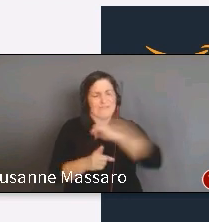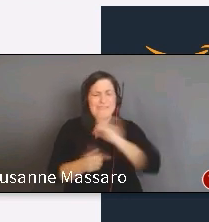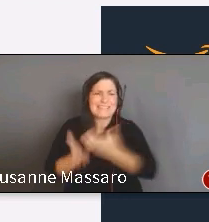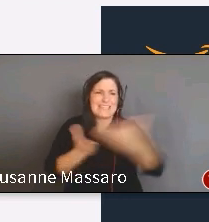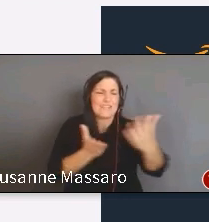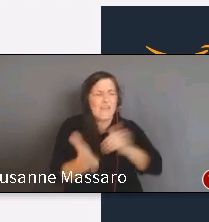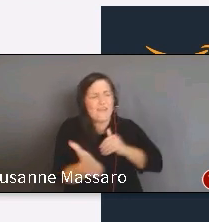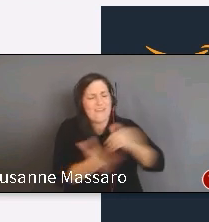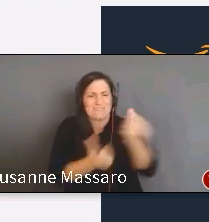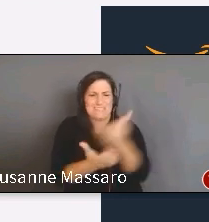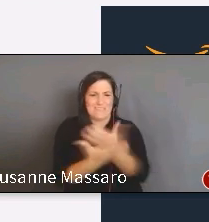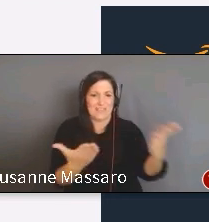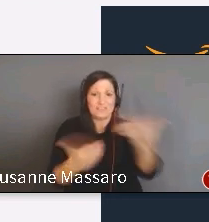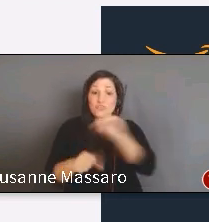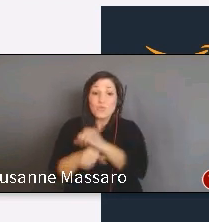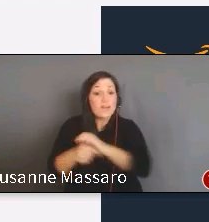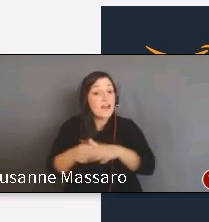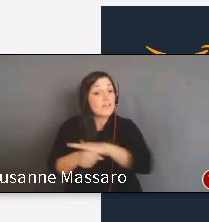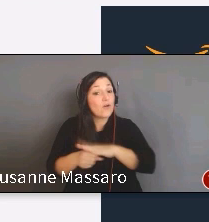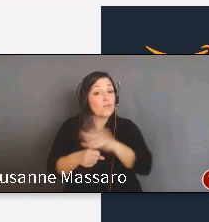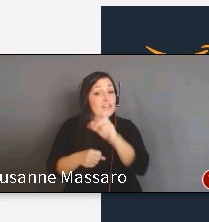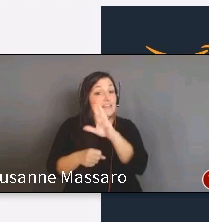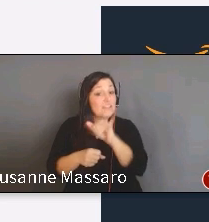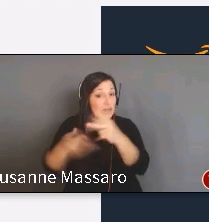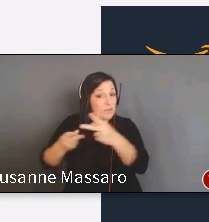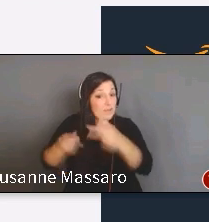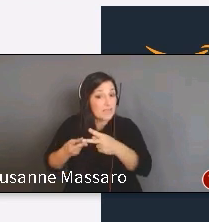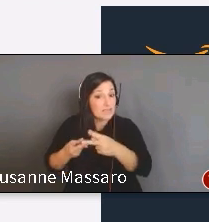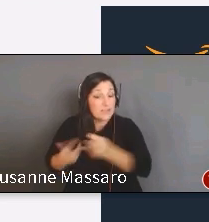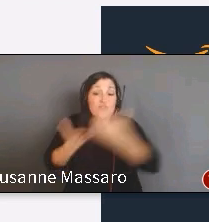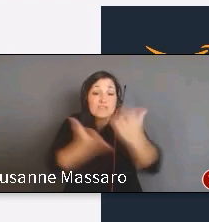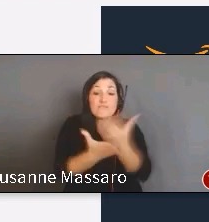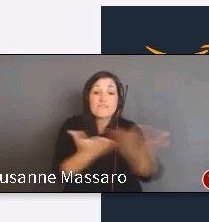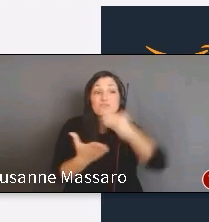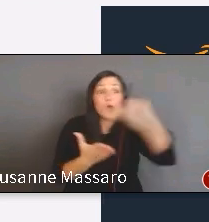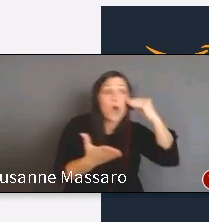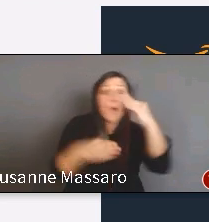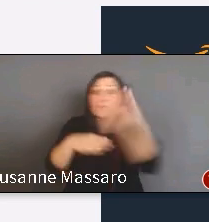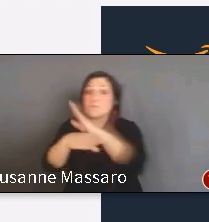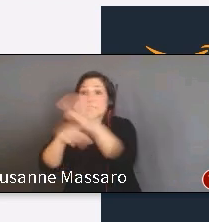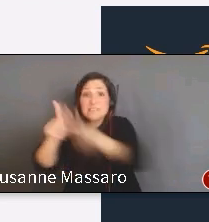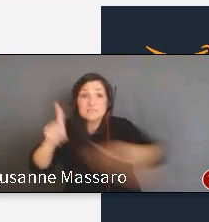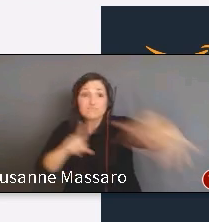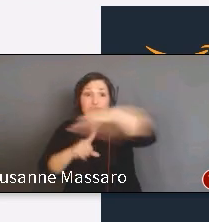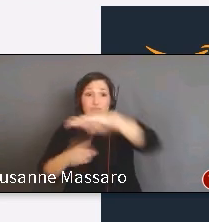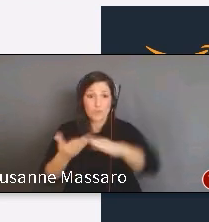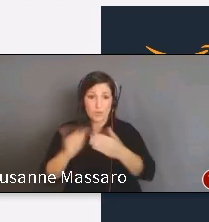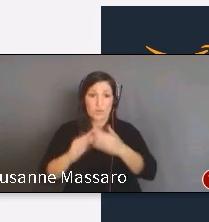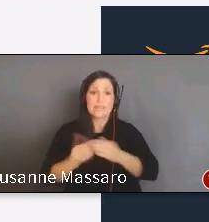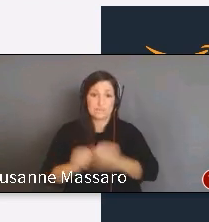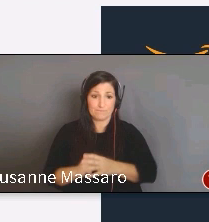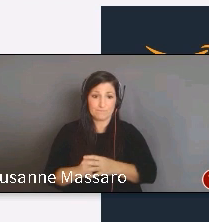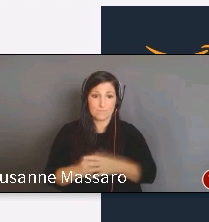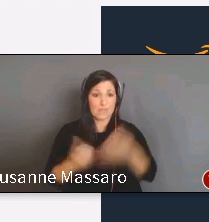local delivery station and deliver the packages to homes, businesses, and other locations throughout the community. Delivery drivers'